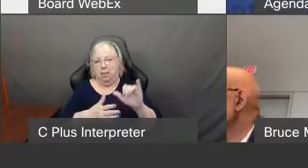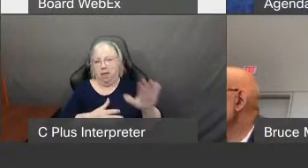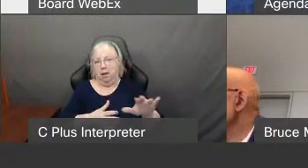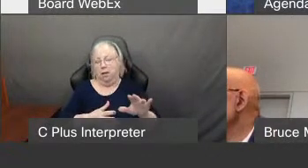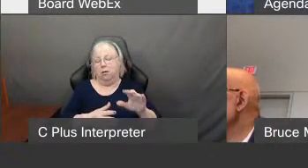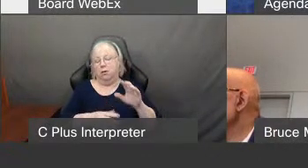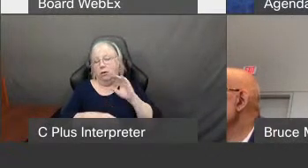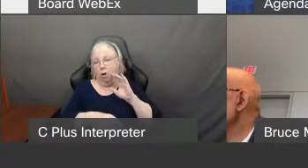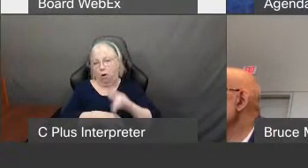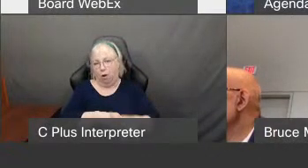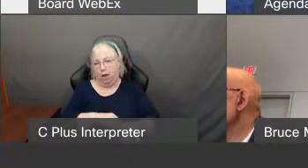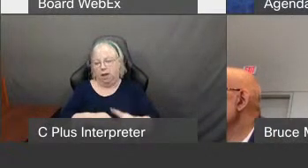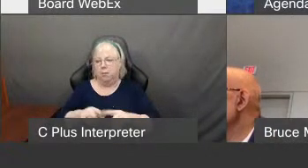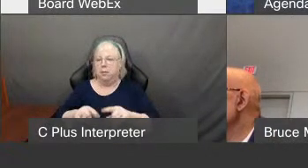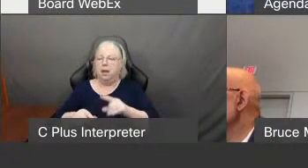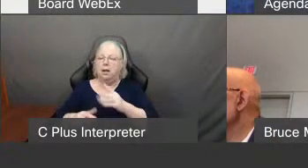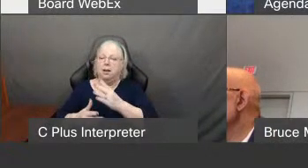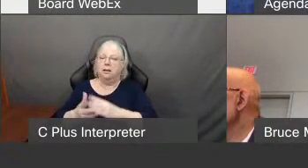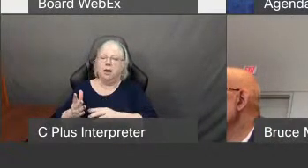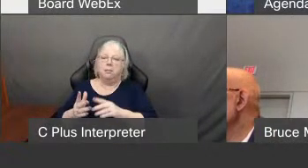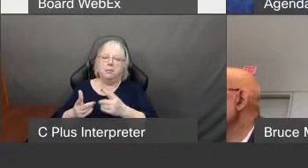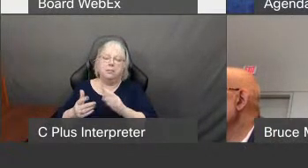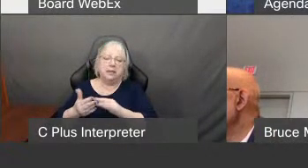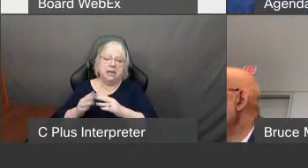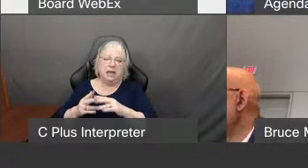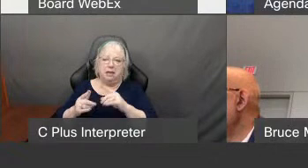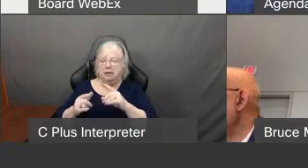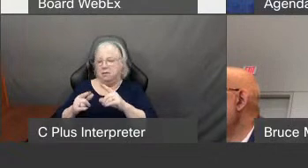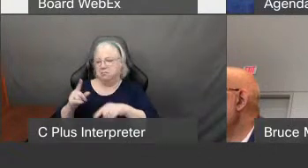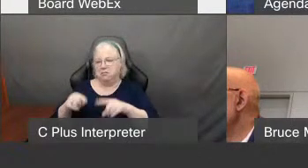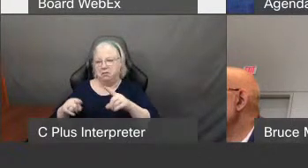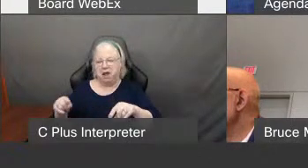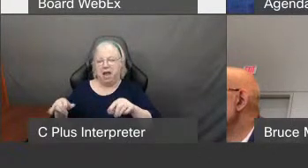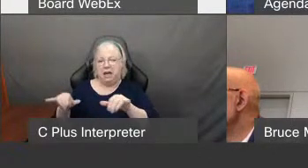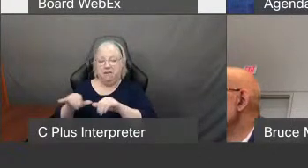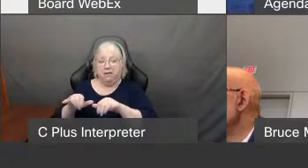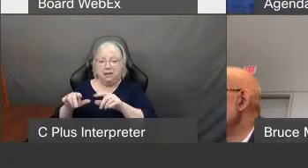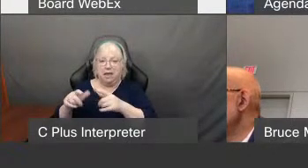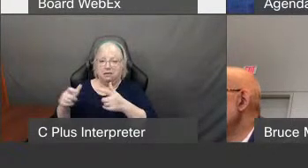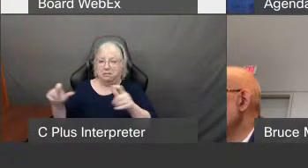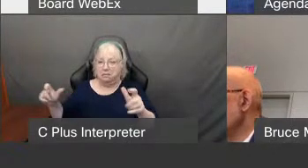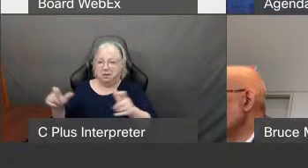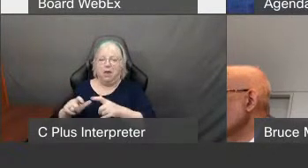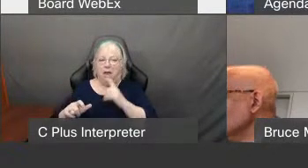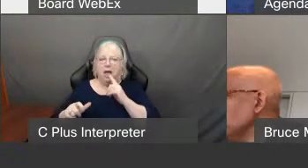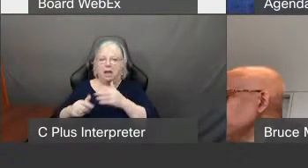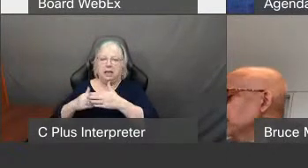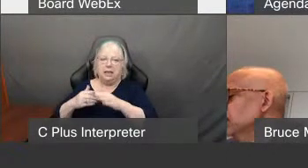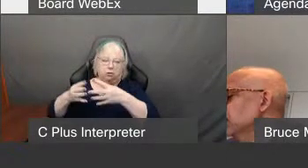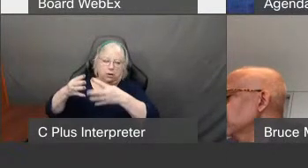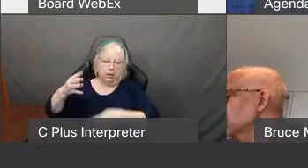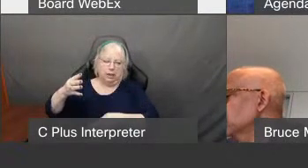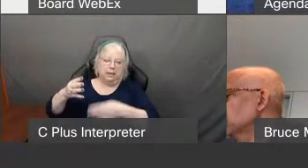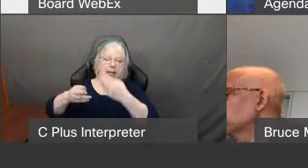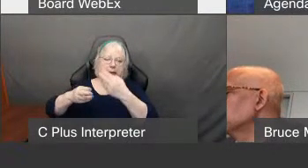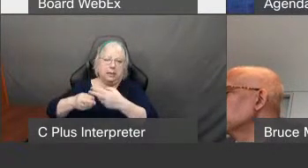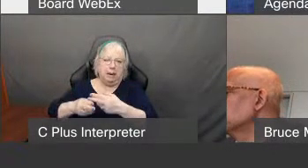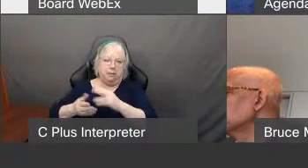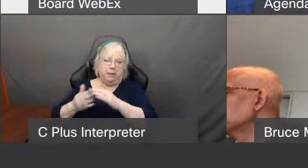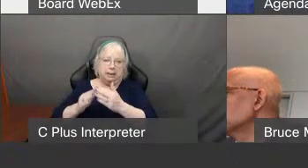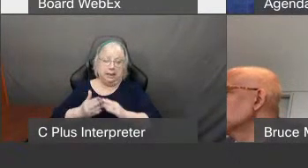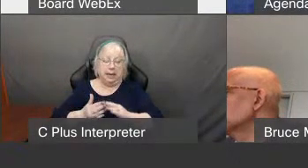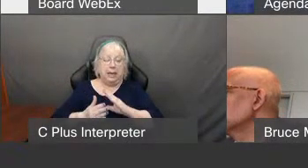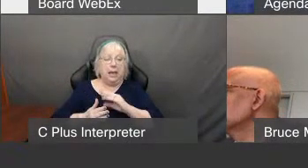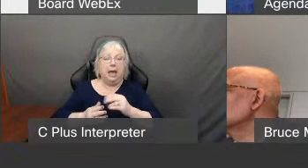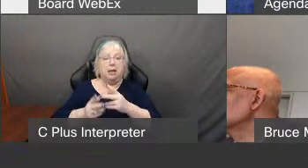over time, we've seen cities of really varied sizes really take that on. I can send you a list of those cities and where they've got their, gotten their